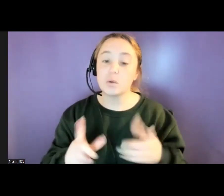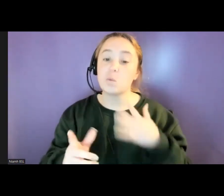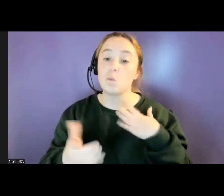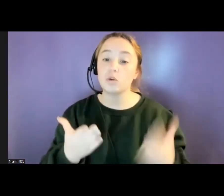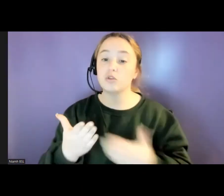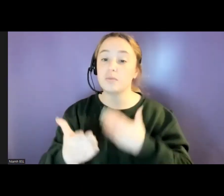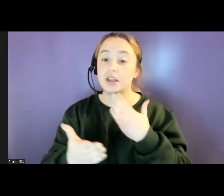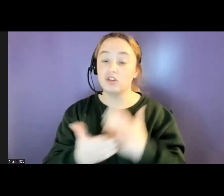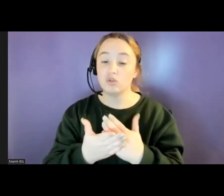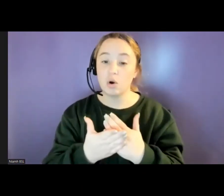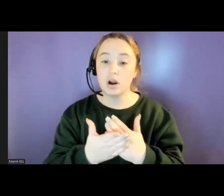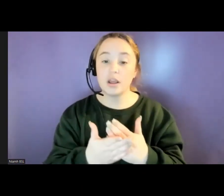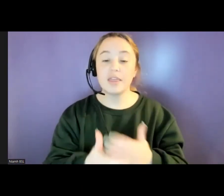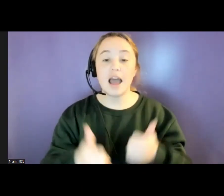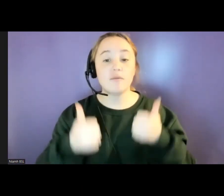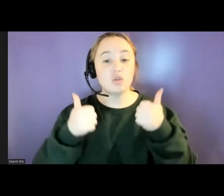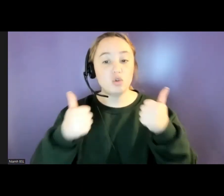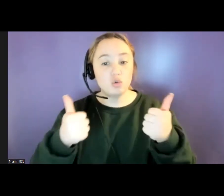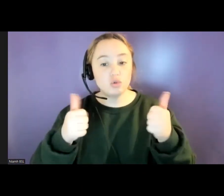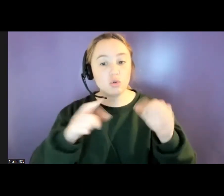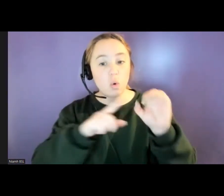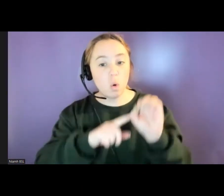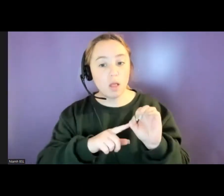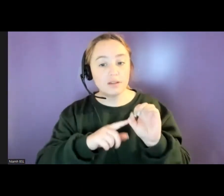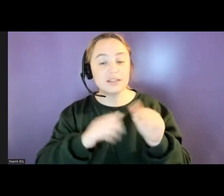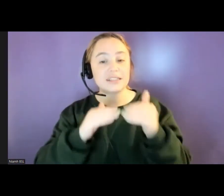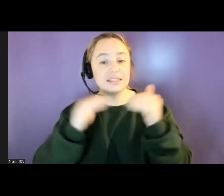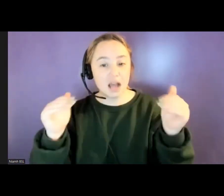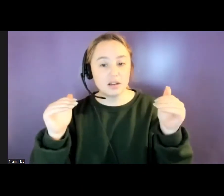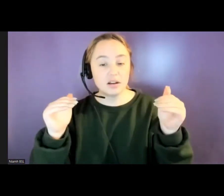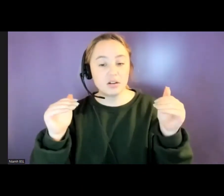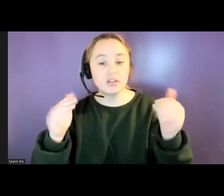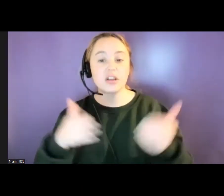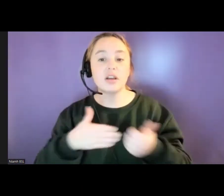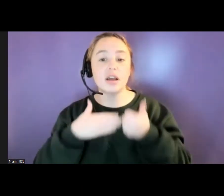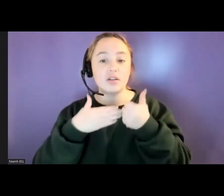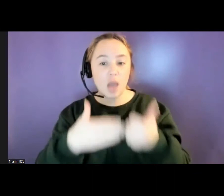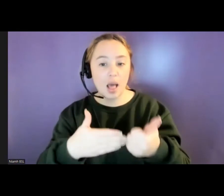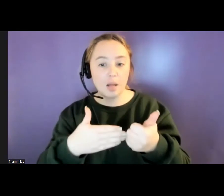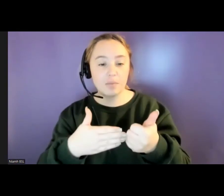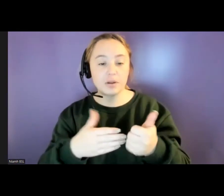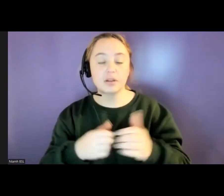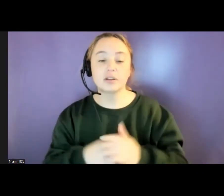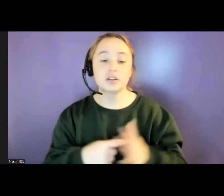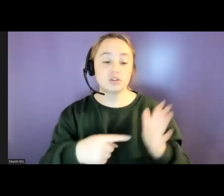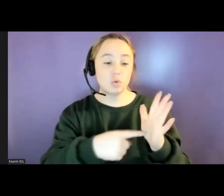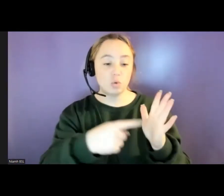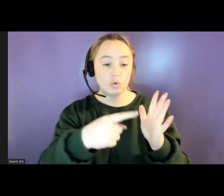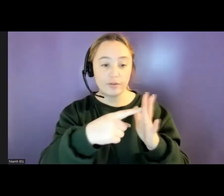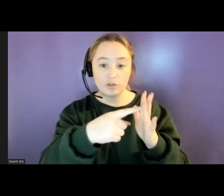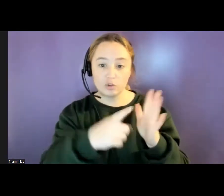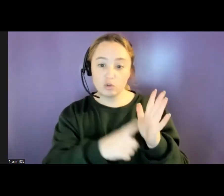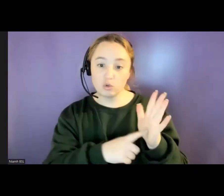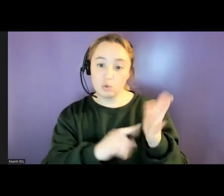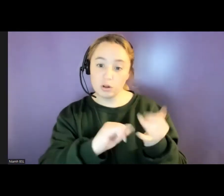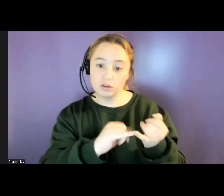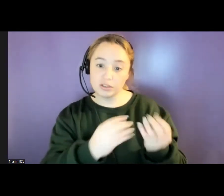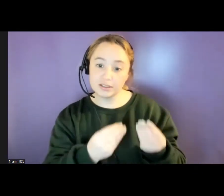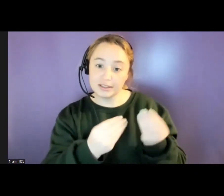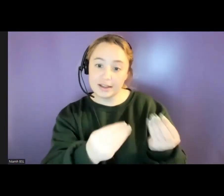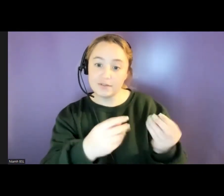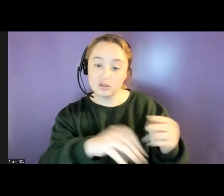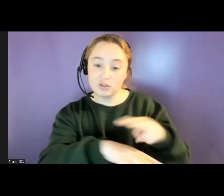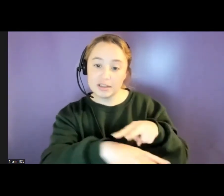setting appropriate quality standards for assistance, providing the tools to our staff to provide a first-class